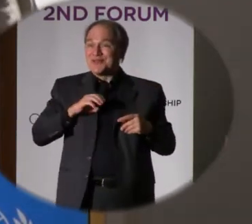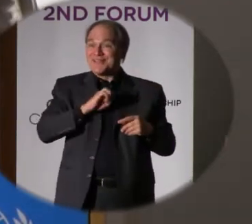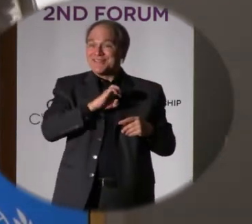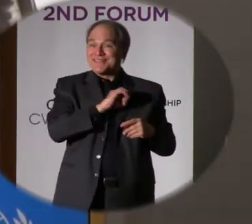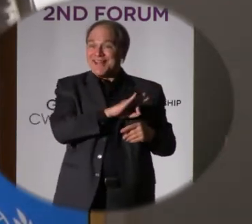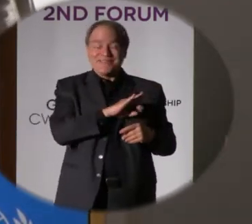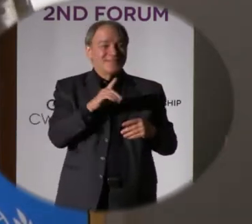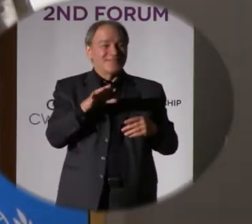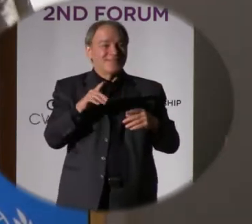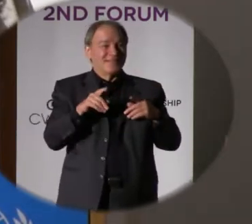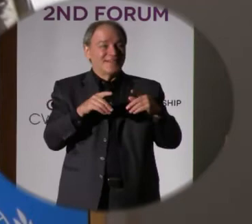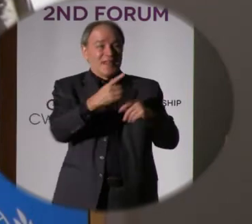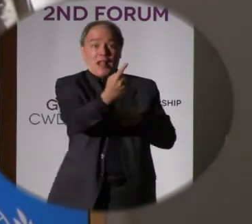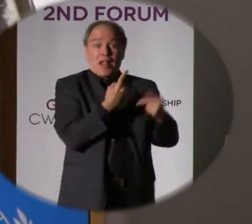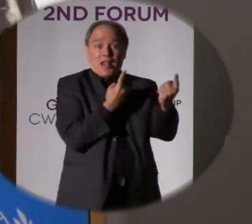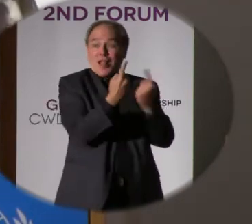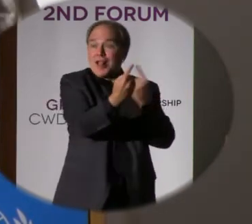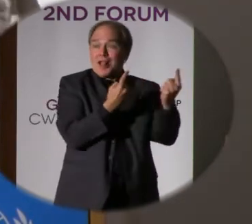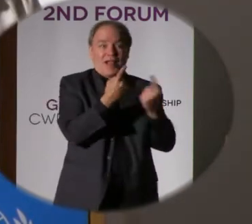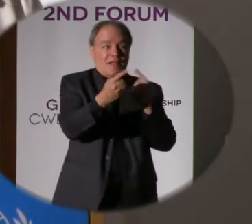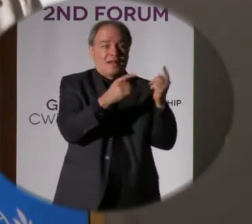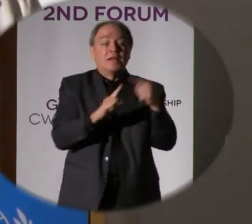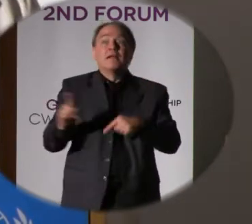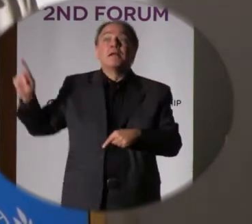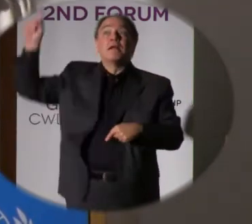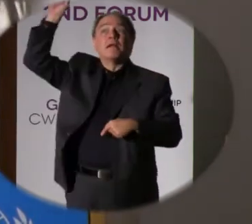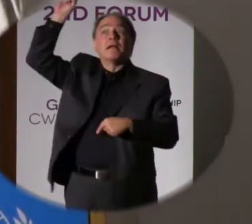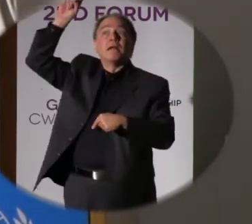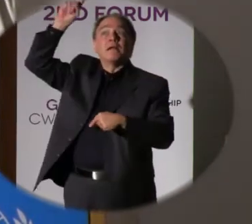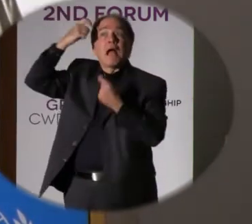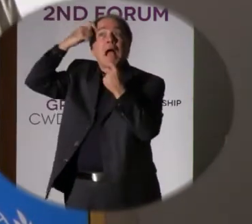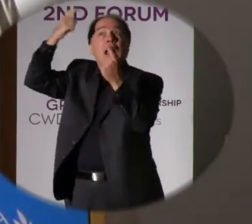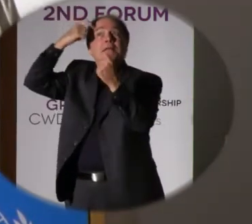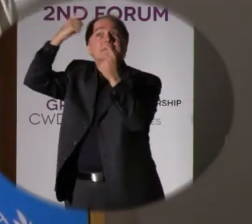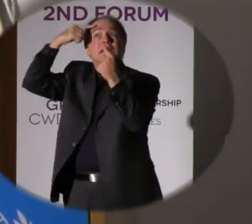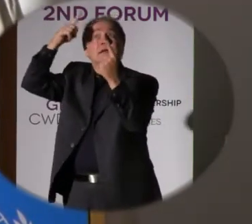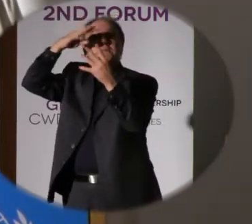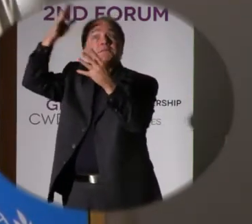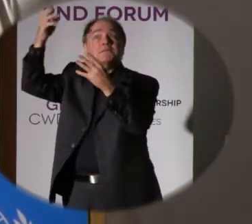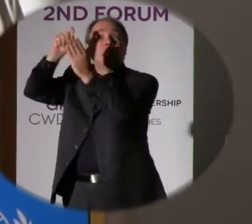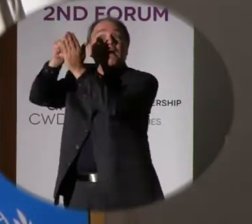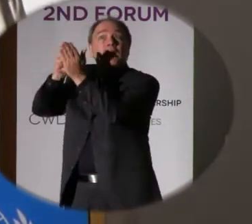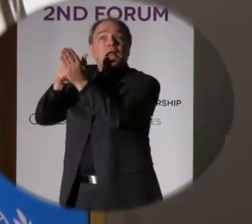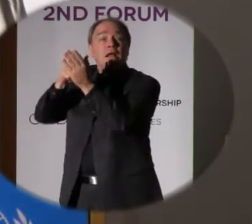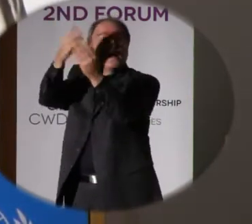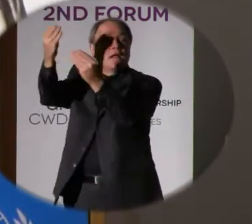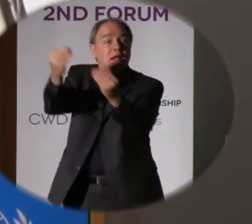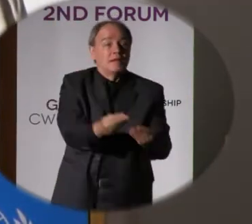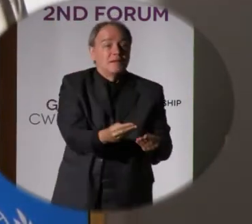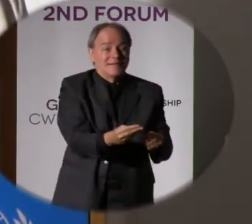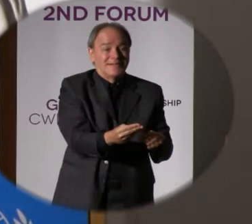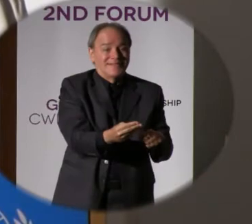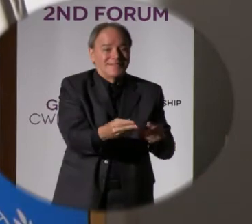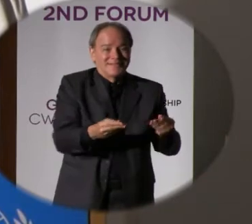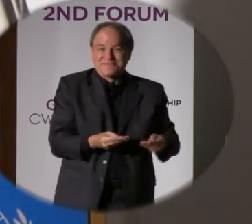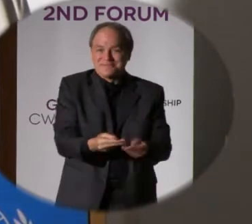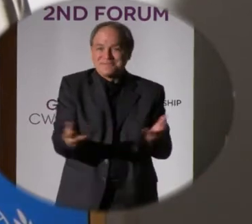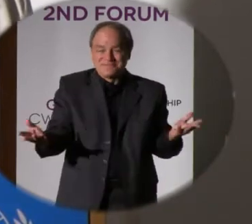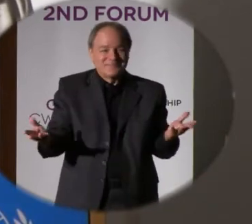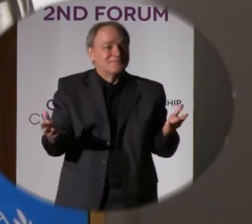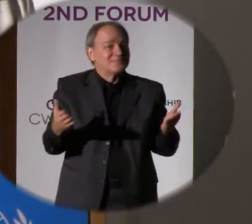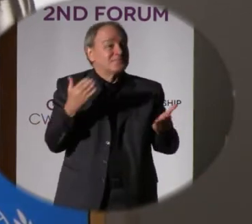their input for the session. And we may have a little bit of a delay